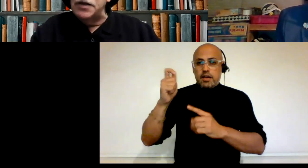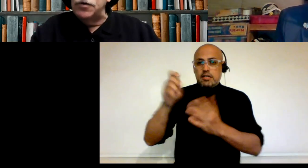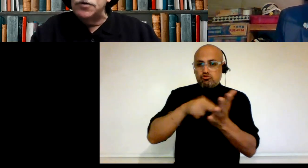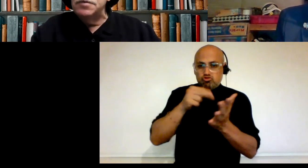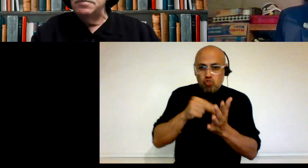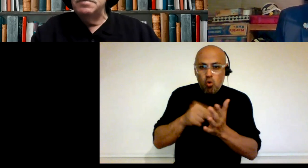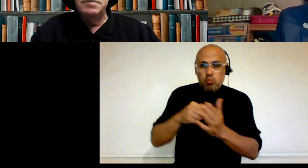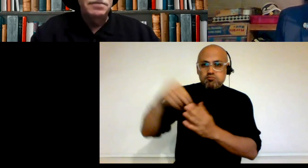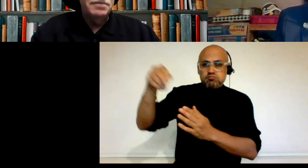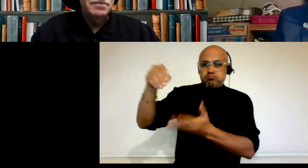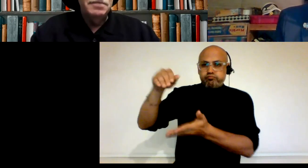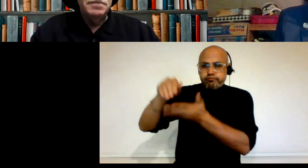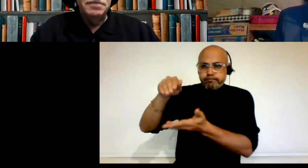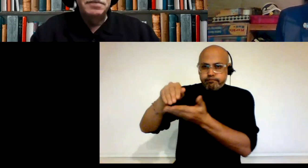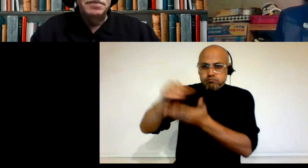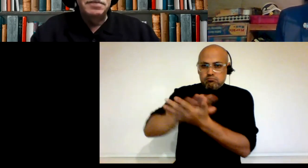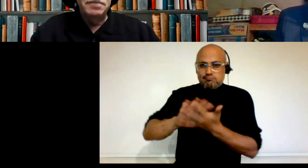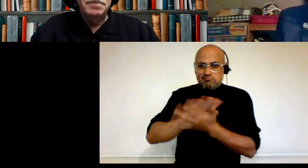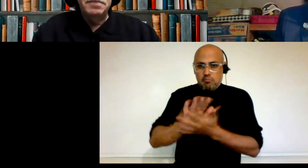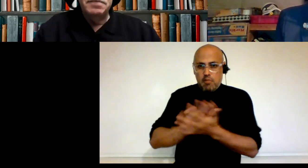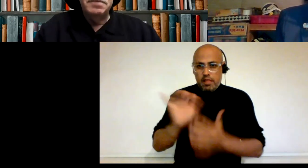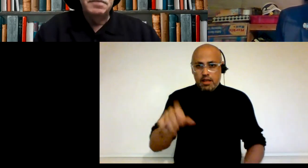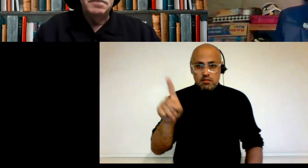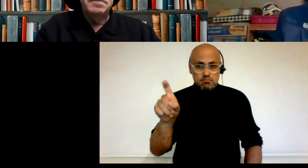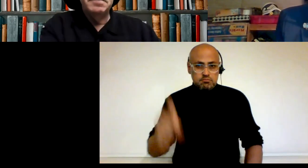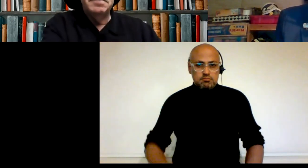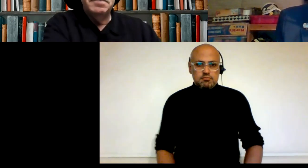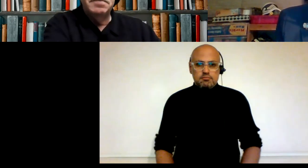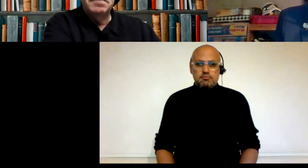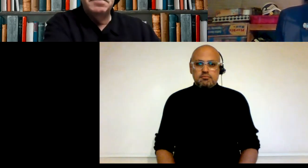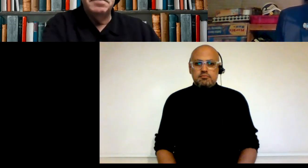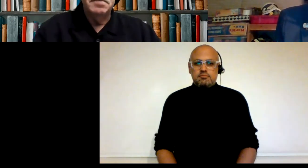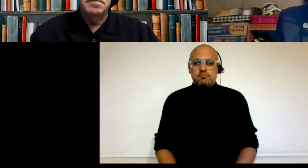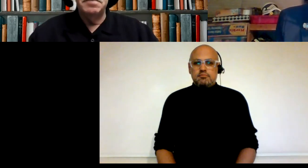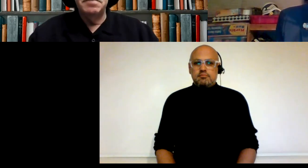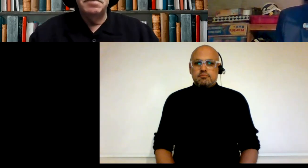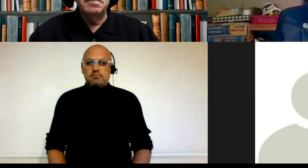have automatic dispensers or water